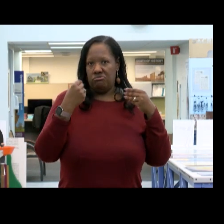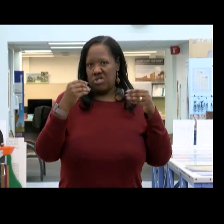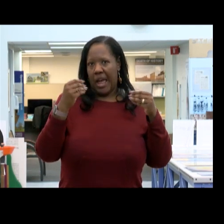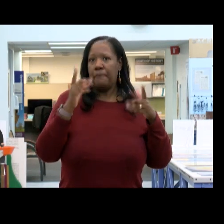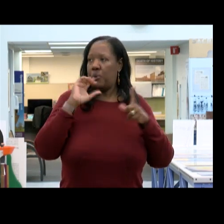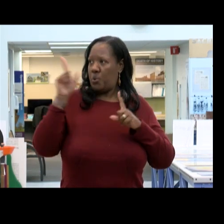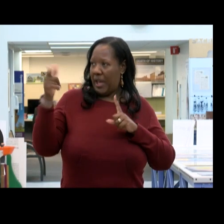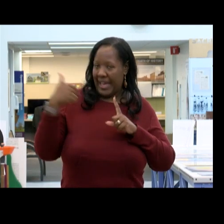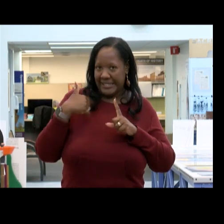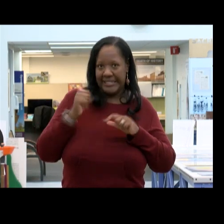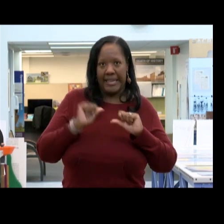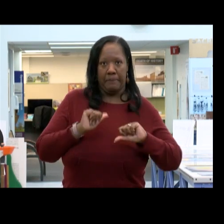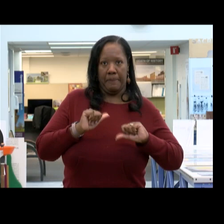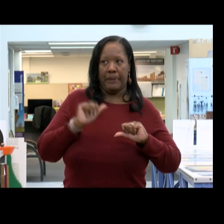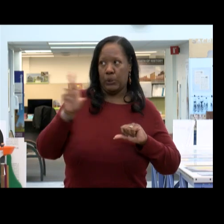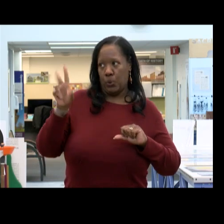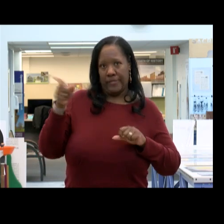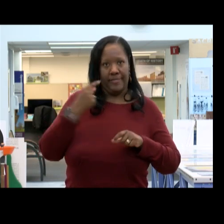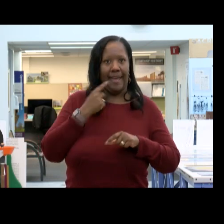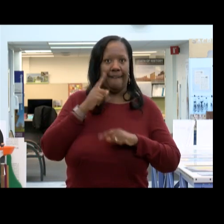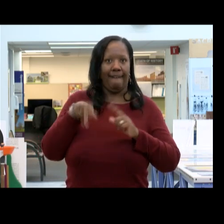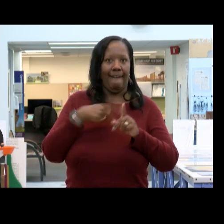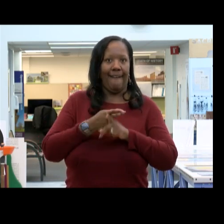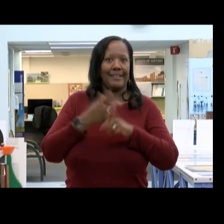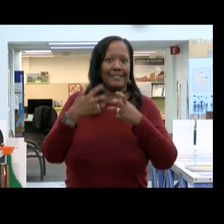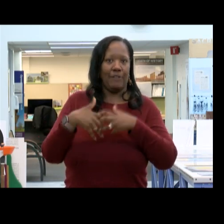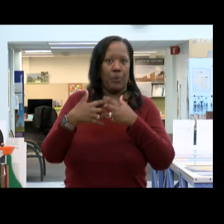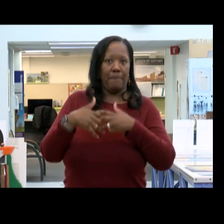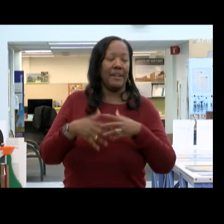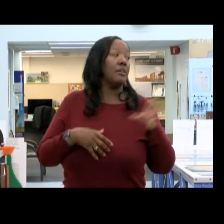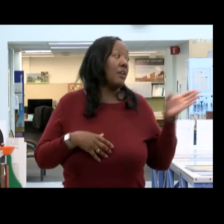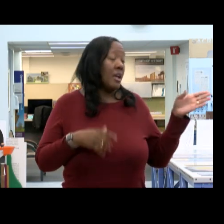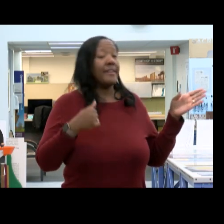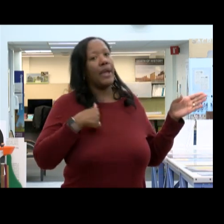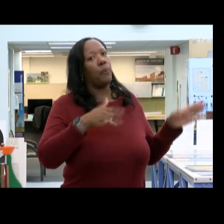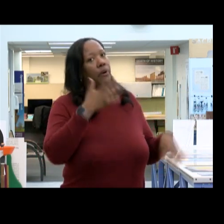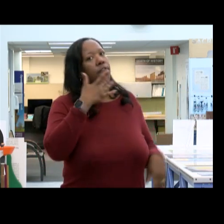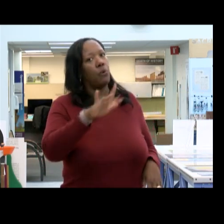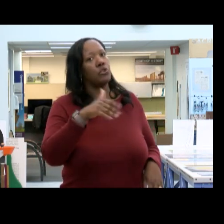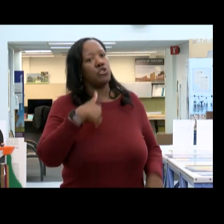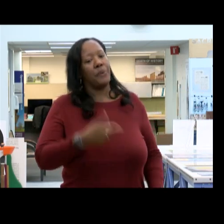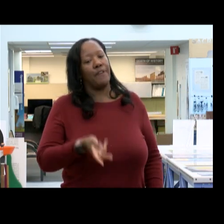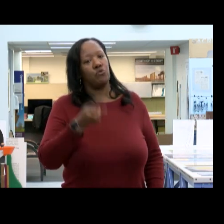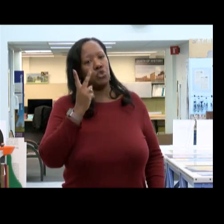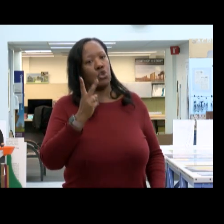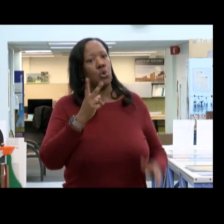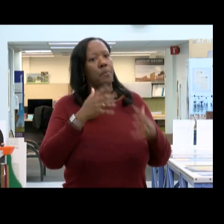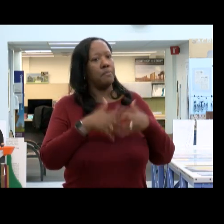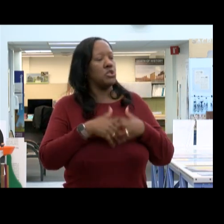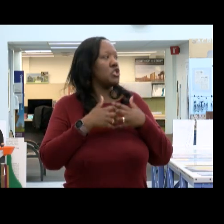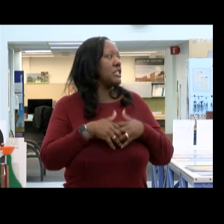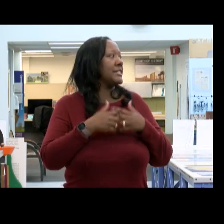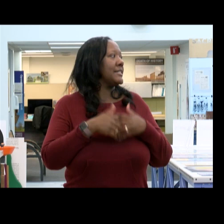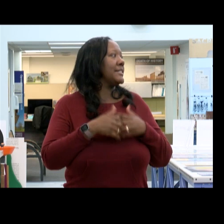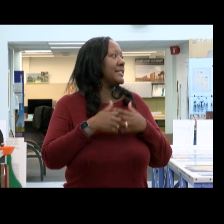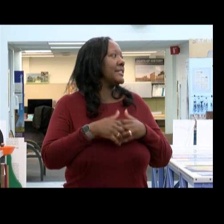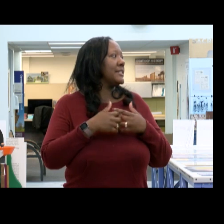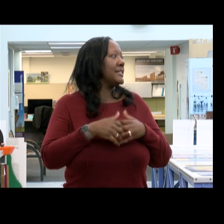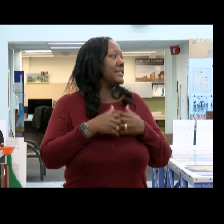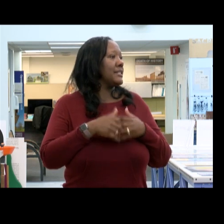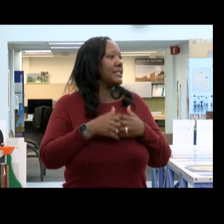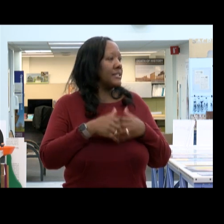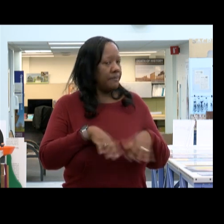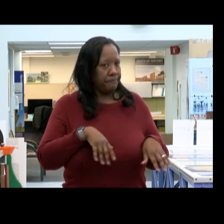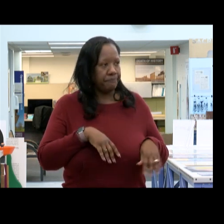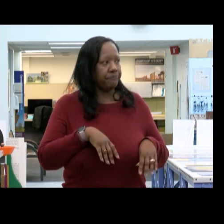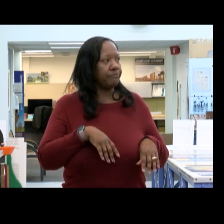equipment. Yeah, we're fortunate to have two of these. There's Liz is here. She's got one at the